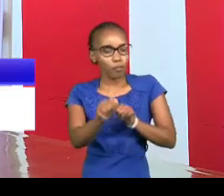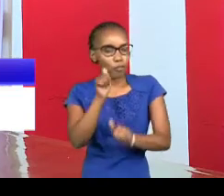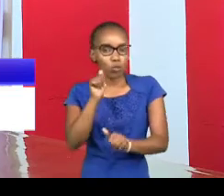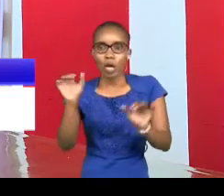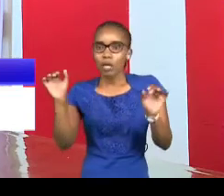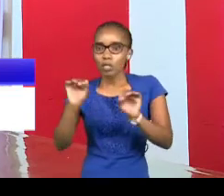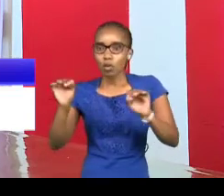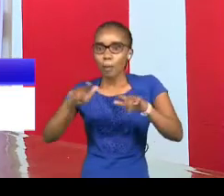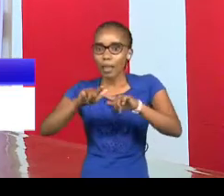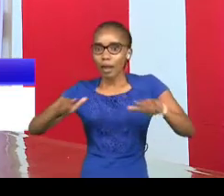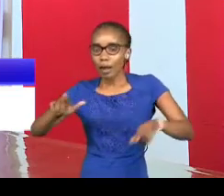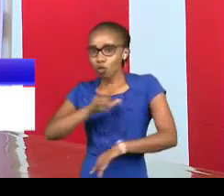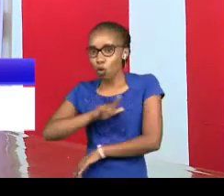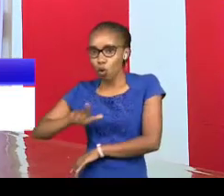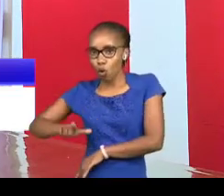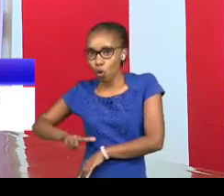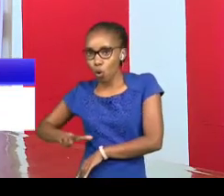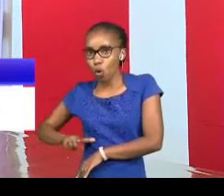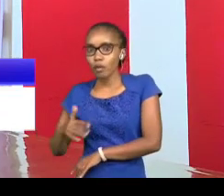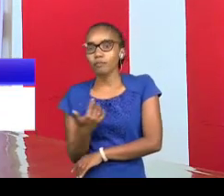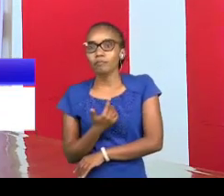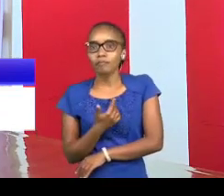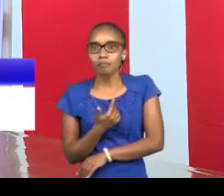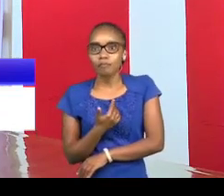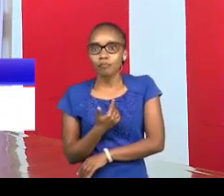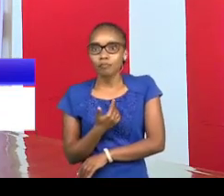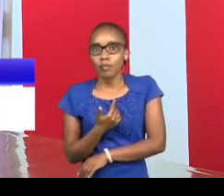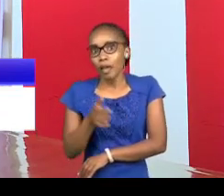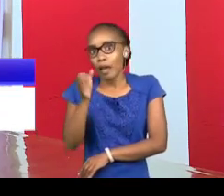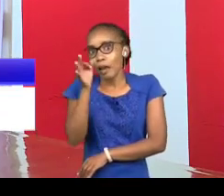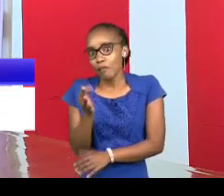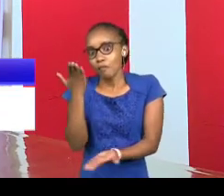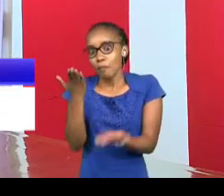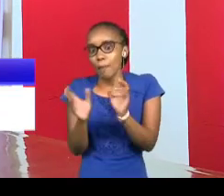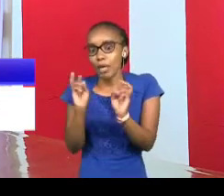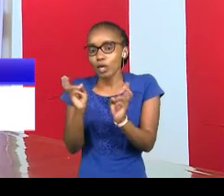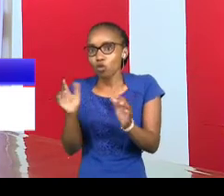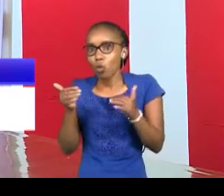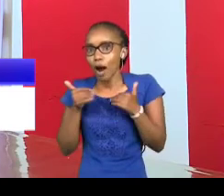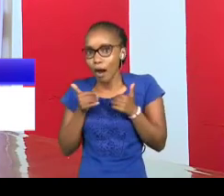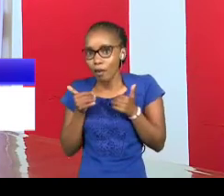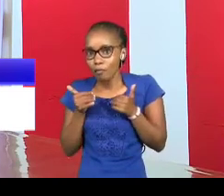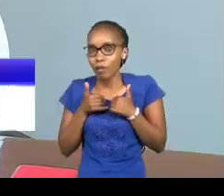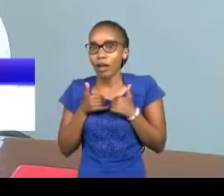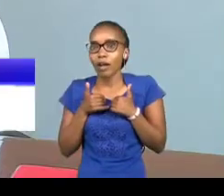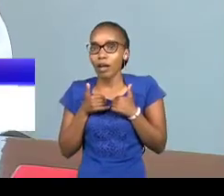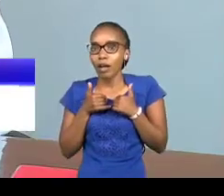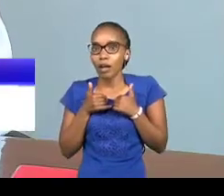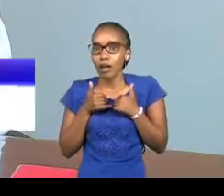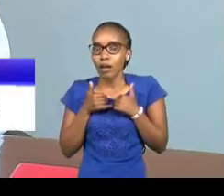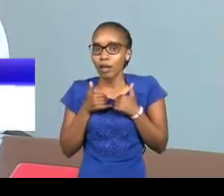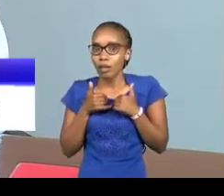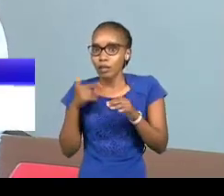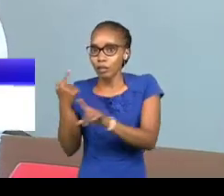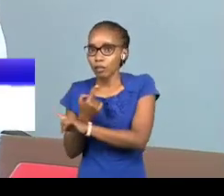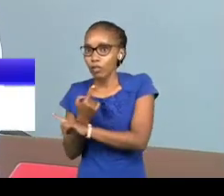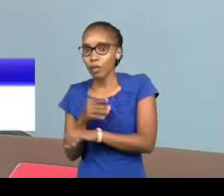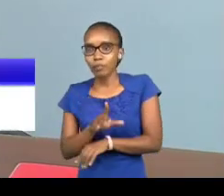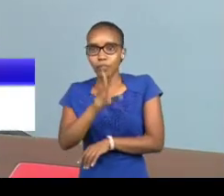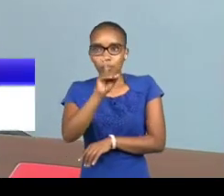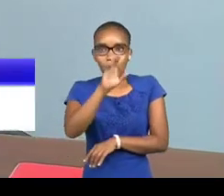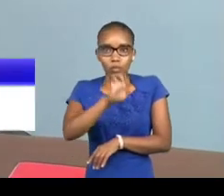landlord unless the circumstances dictate that the same should be withheld. Talking about deposit, which